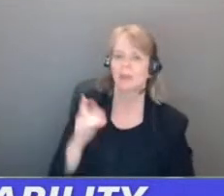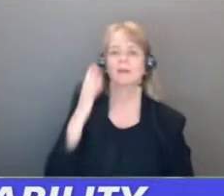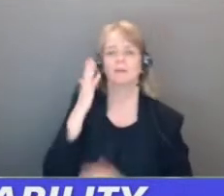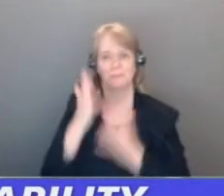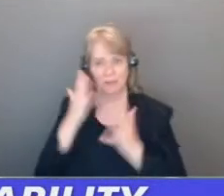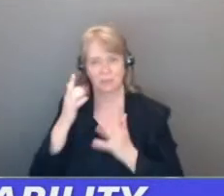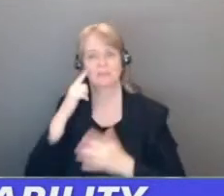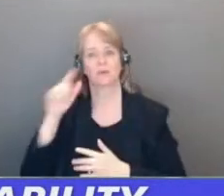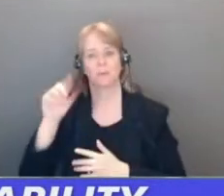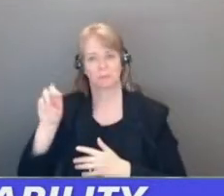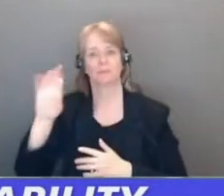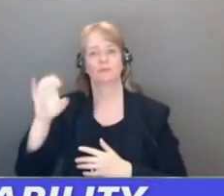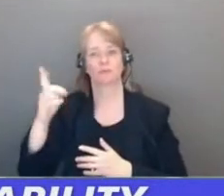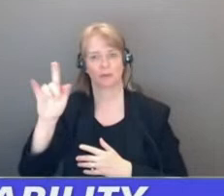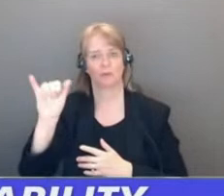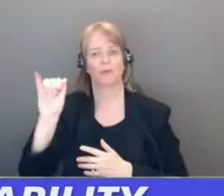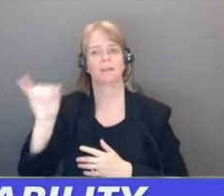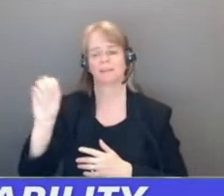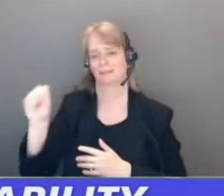think,